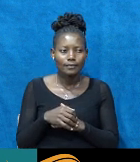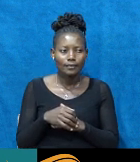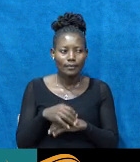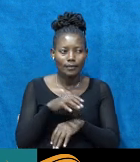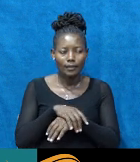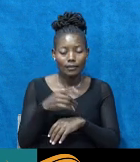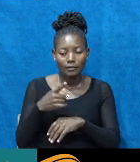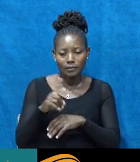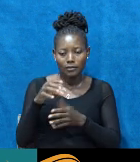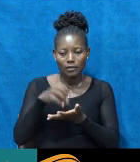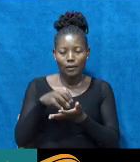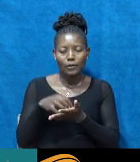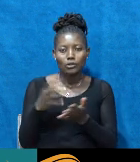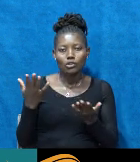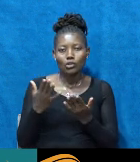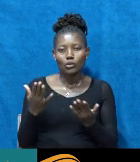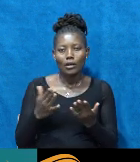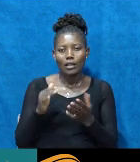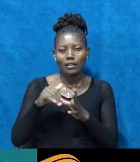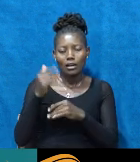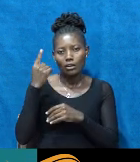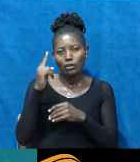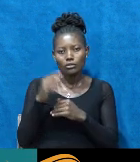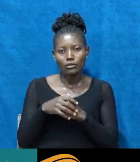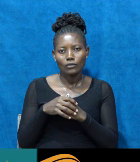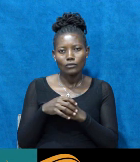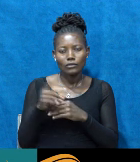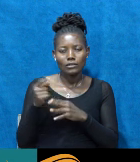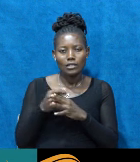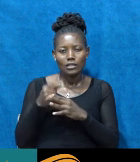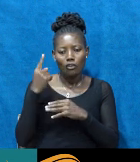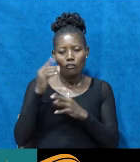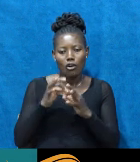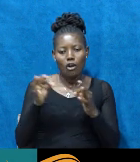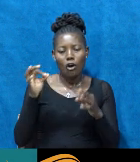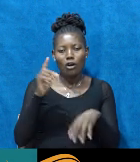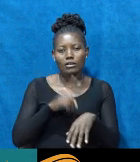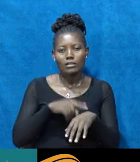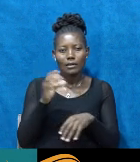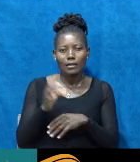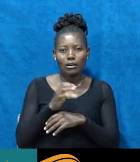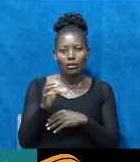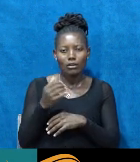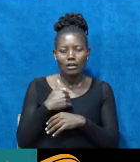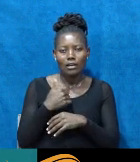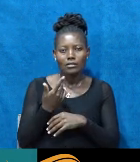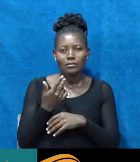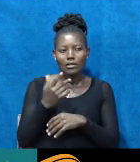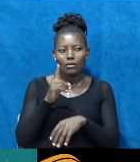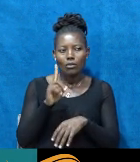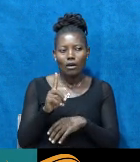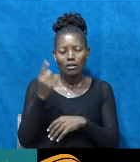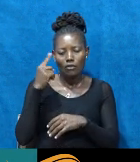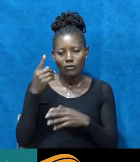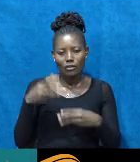where they are out of play, they're out of training for long periods of time, alcohol has been found as one of the coping methods. However,